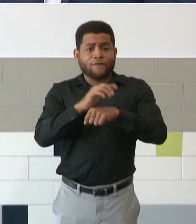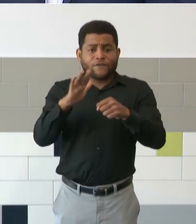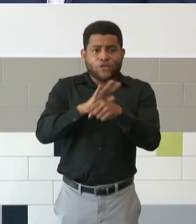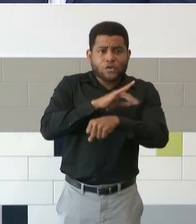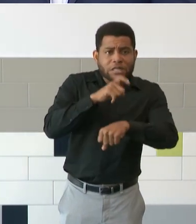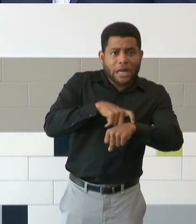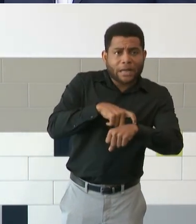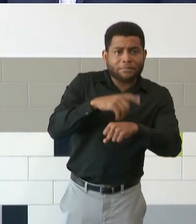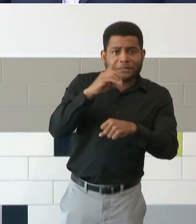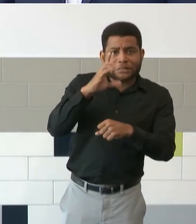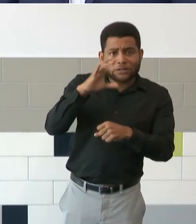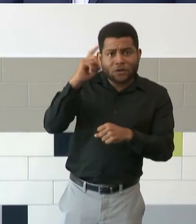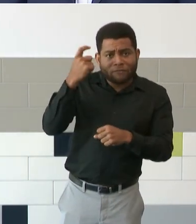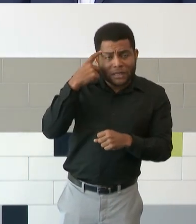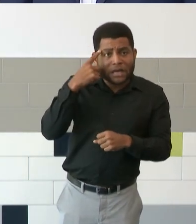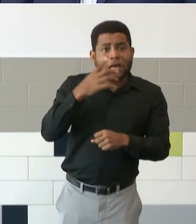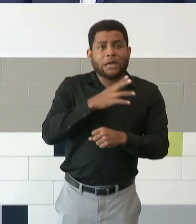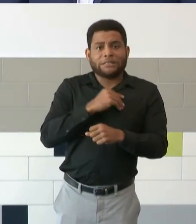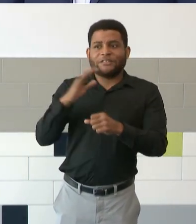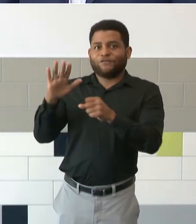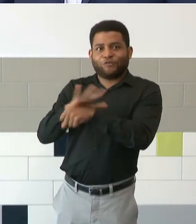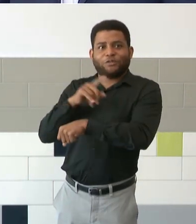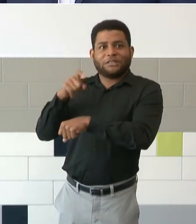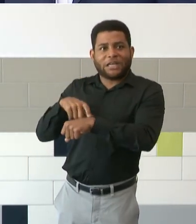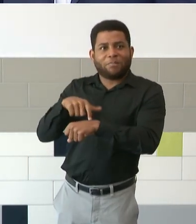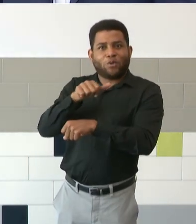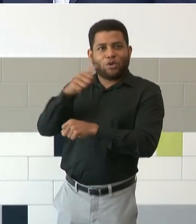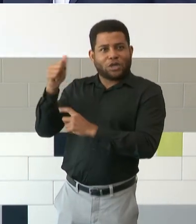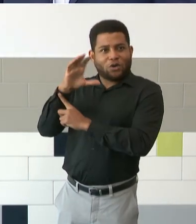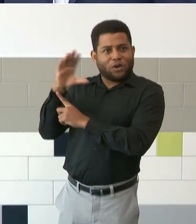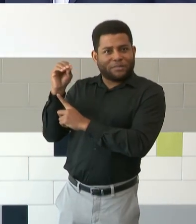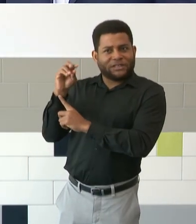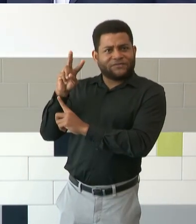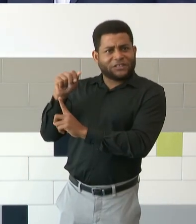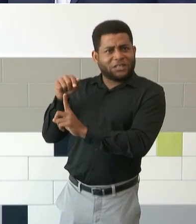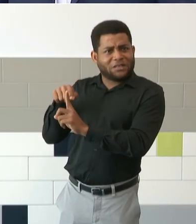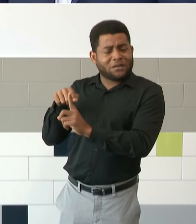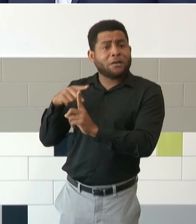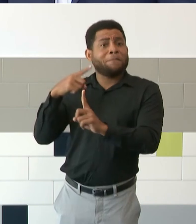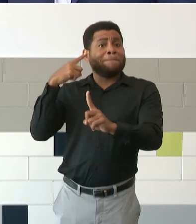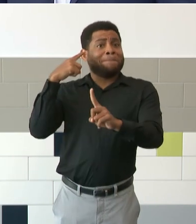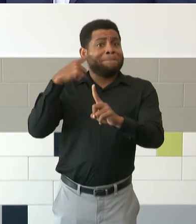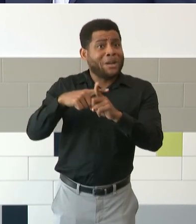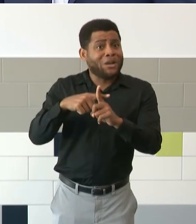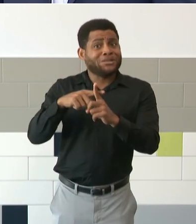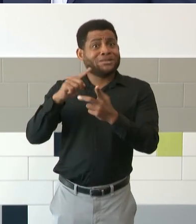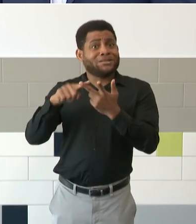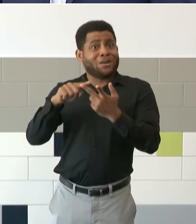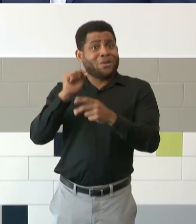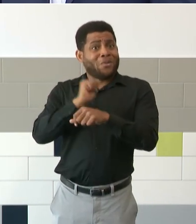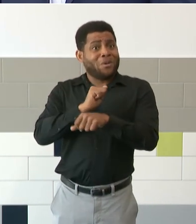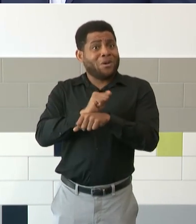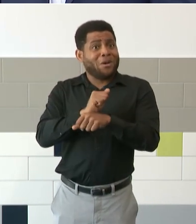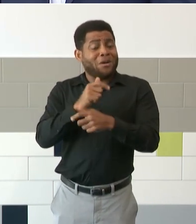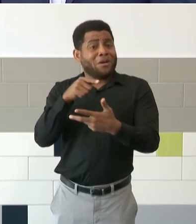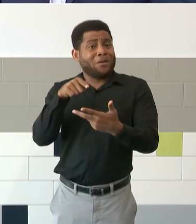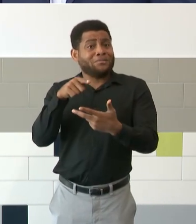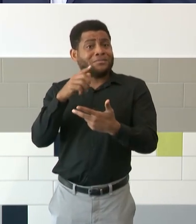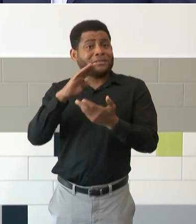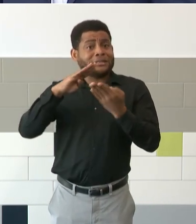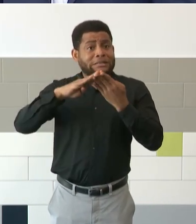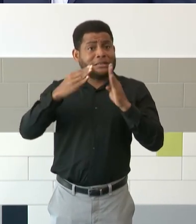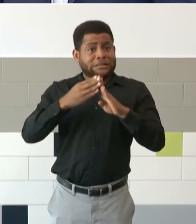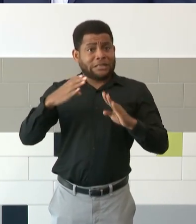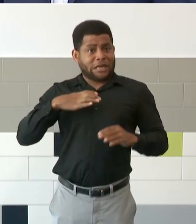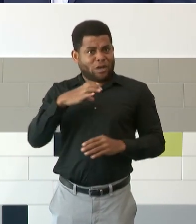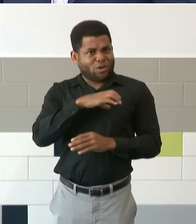an elected official in Fairfax, the Falls Church during the same time. This went on for a couple of